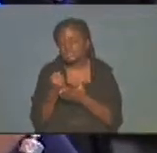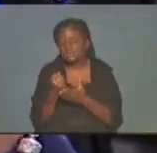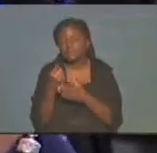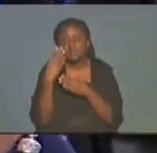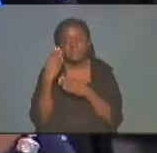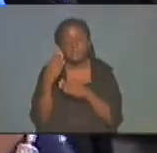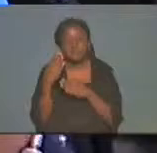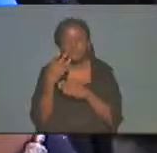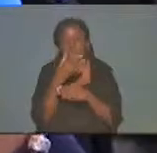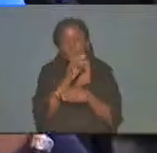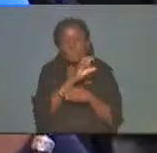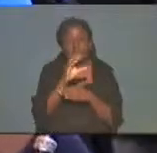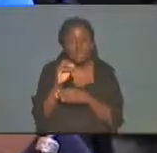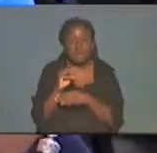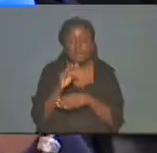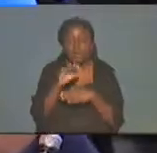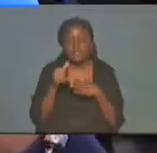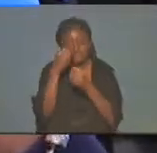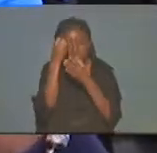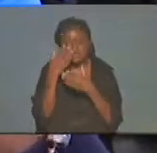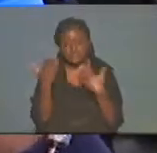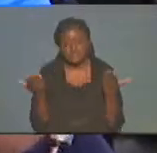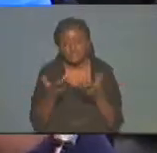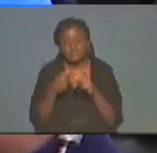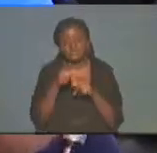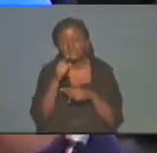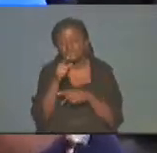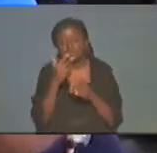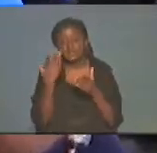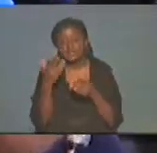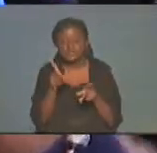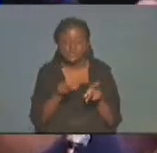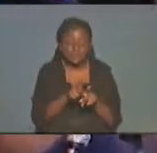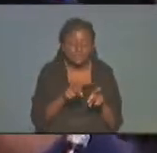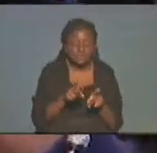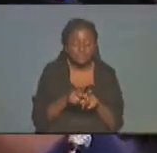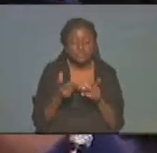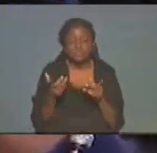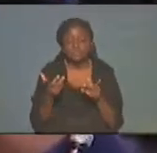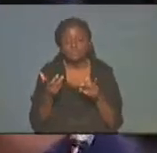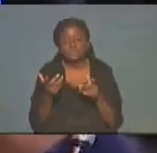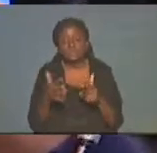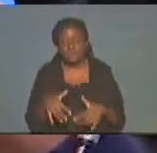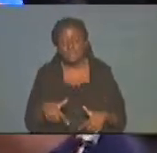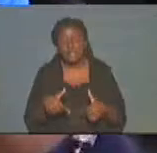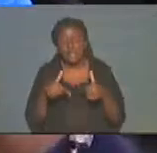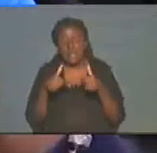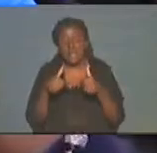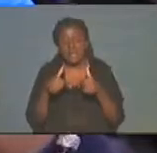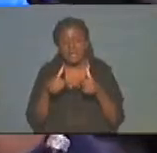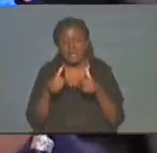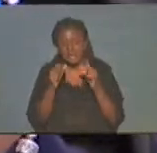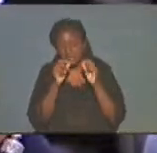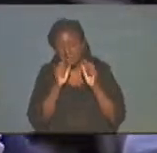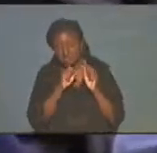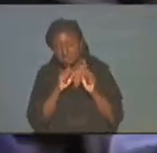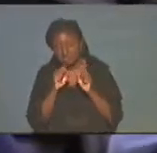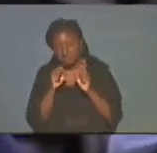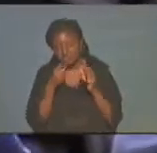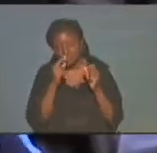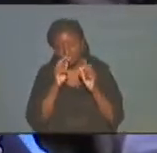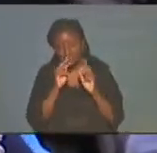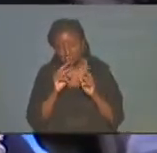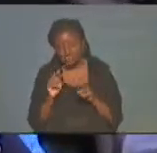Scholarshipsbahamas.com. All of the information is available to you. There is also a live stream of this. I believe it's on the Ministry